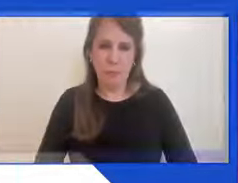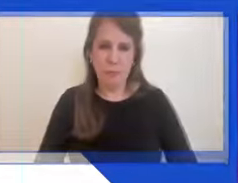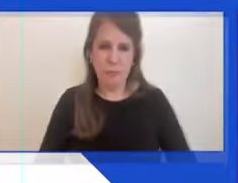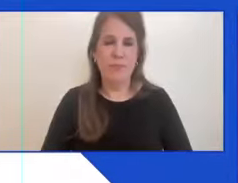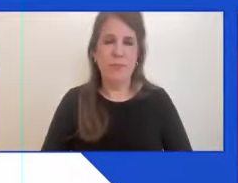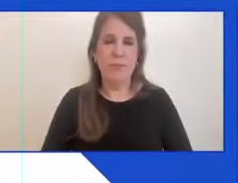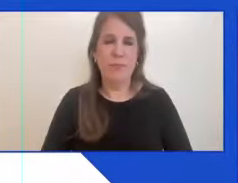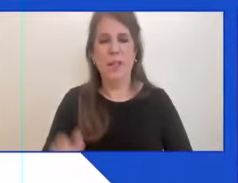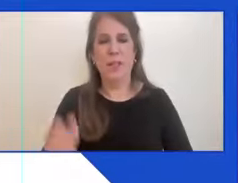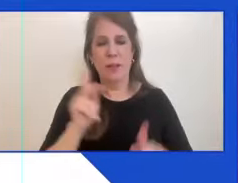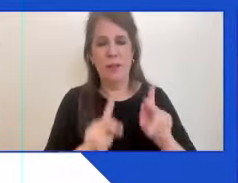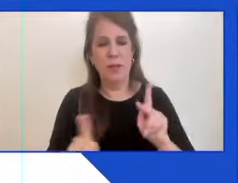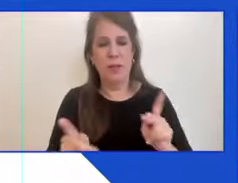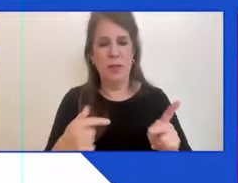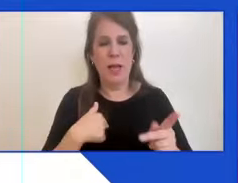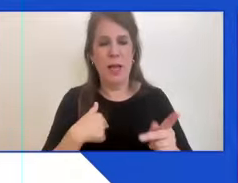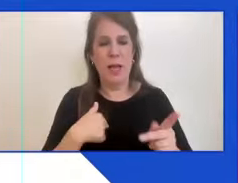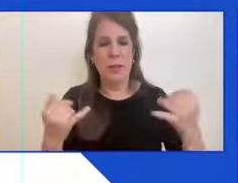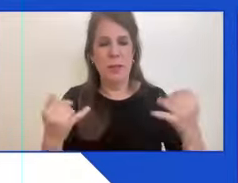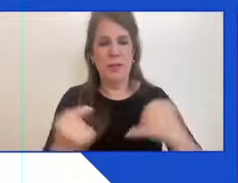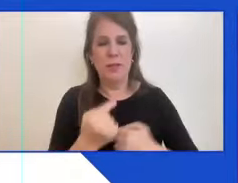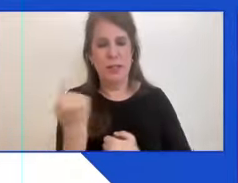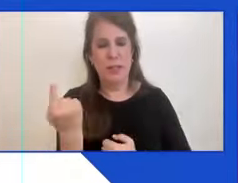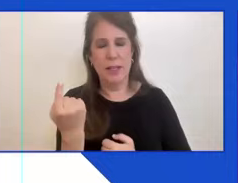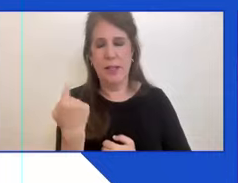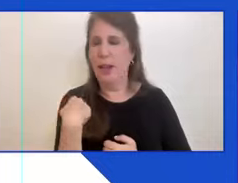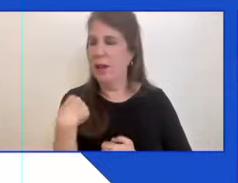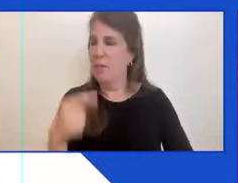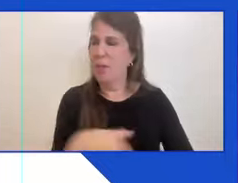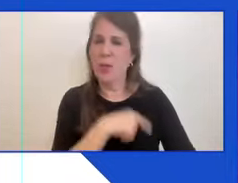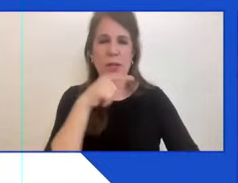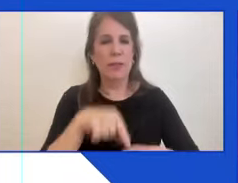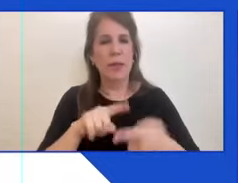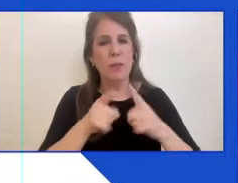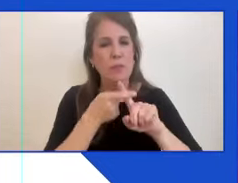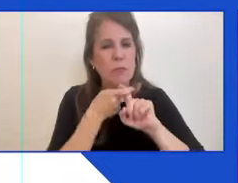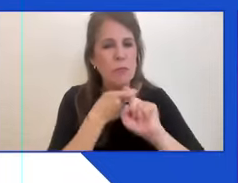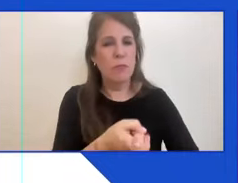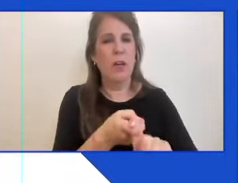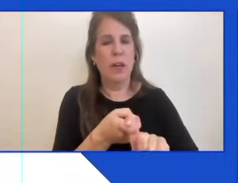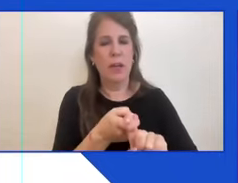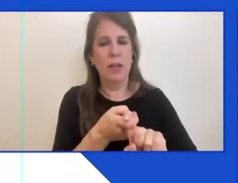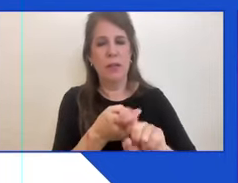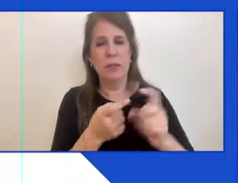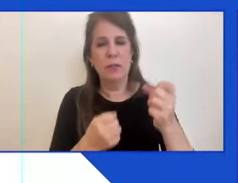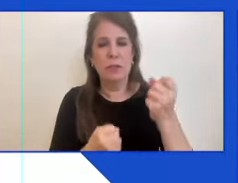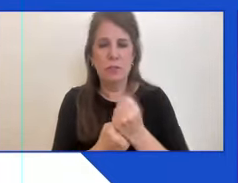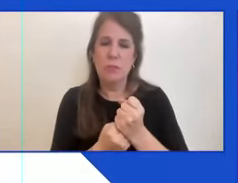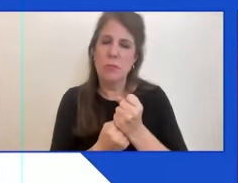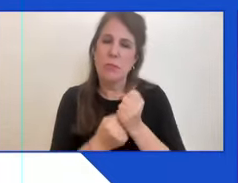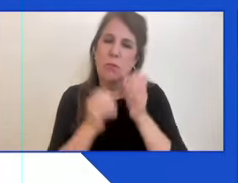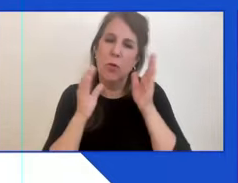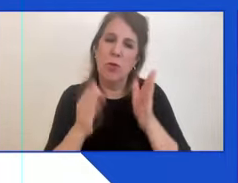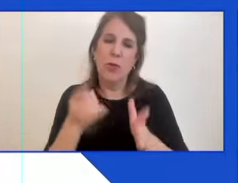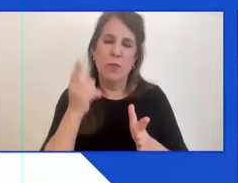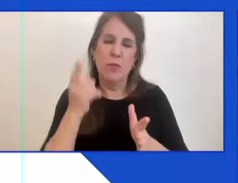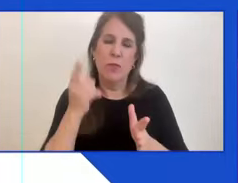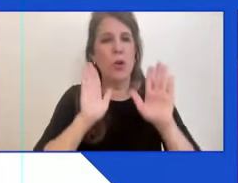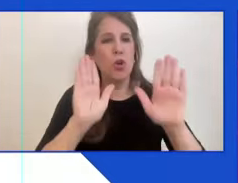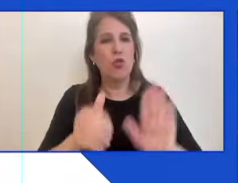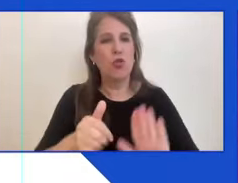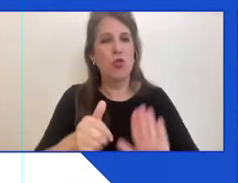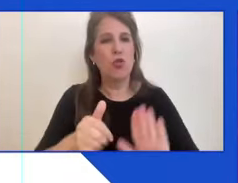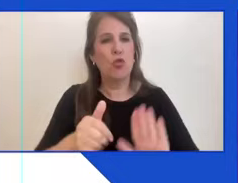Folks, I am here today as a longtime friend and staunch supporter of our greatest partner in the Middle